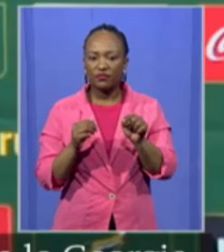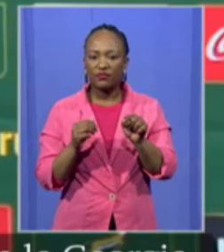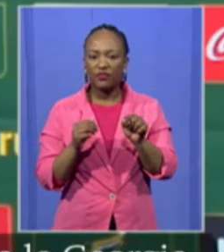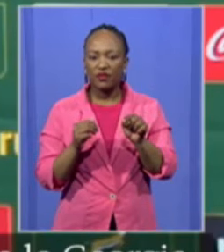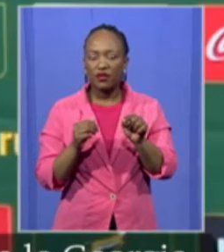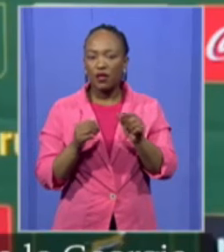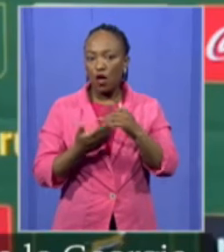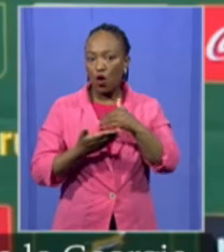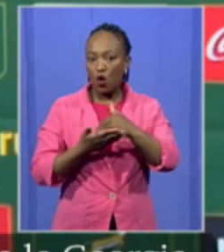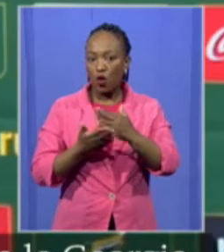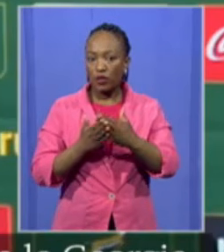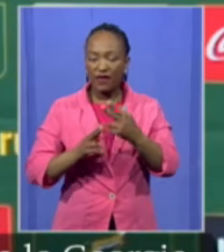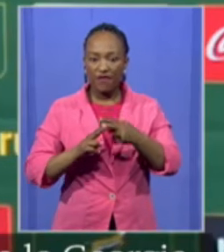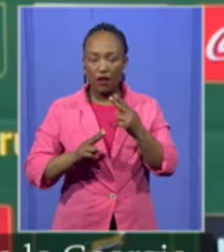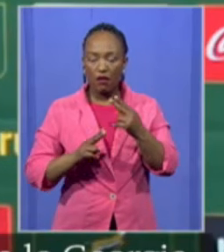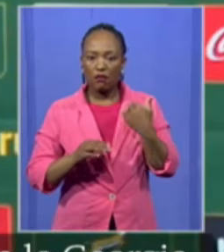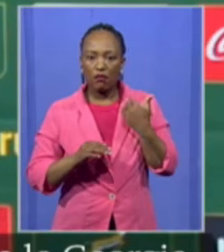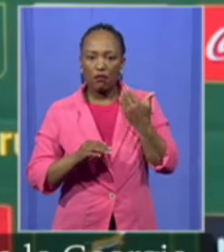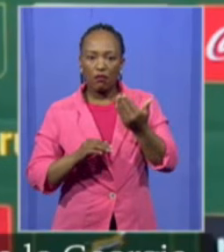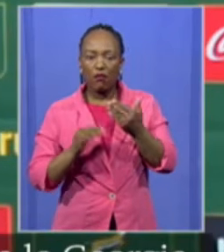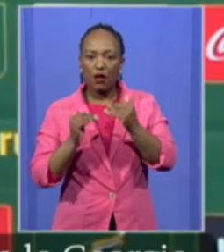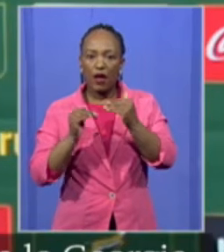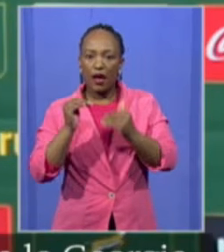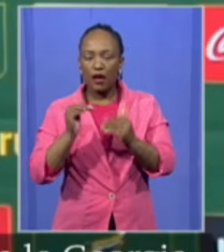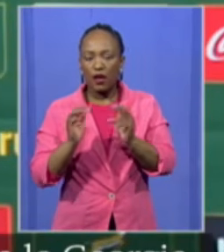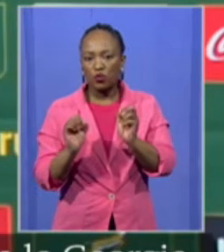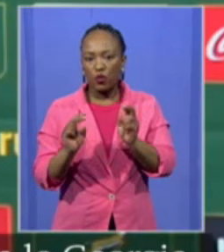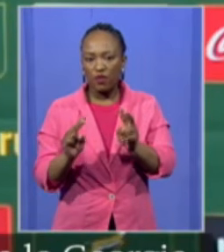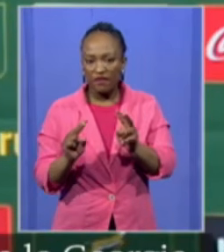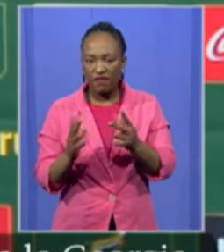they have, that they play in the top 14, I think they'll